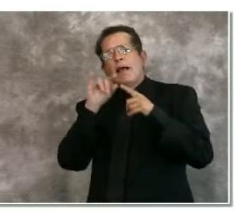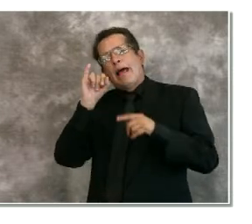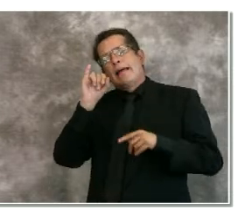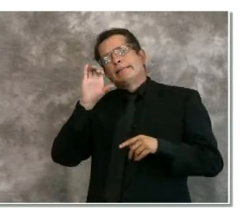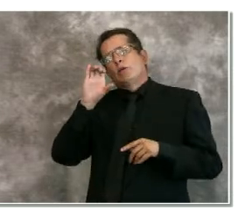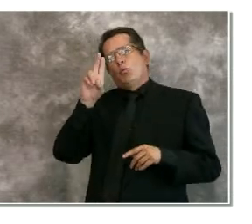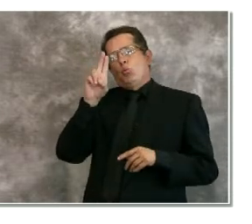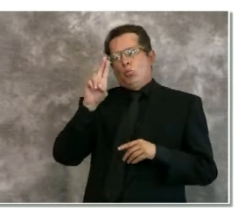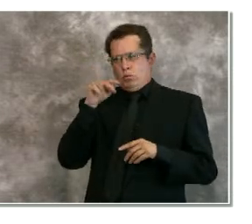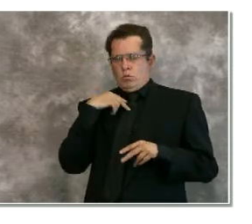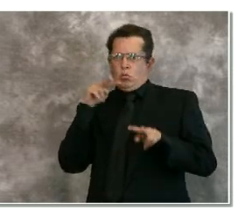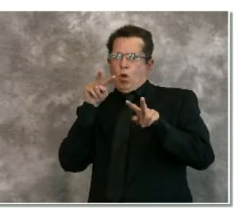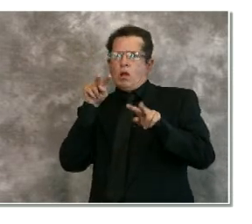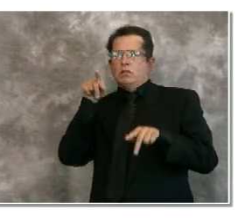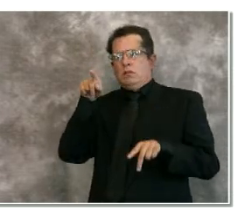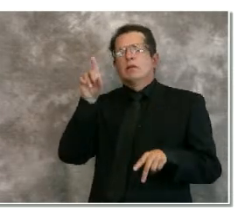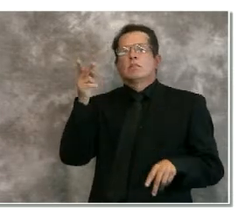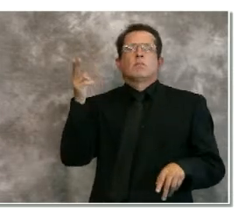yesterday was 2.